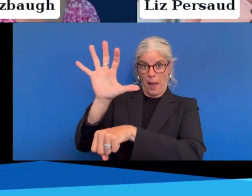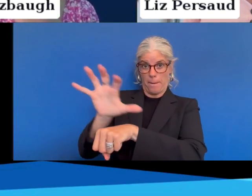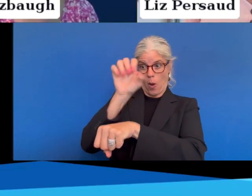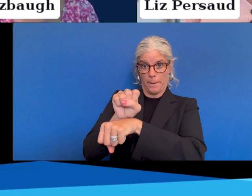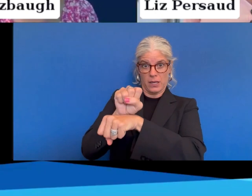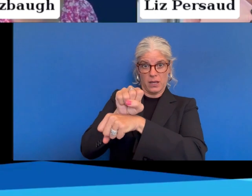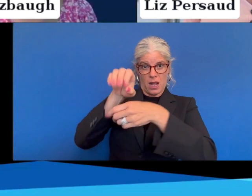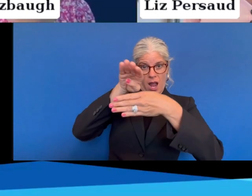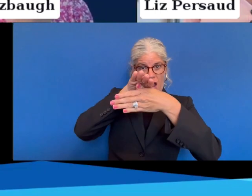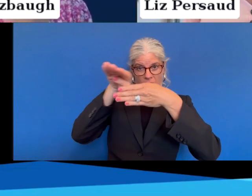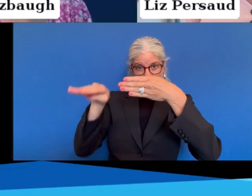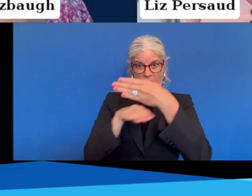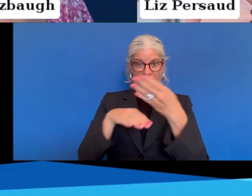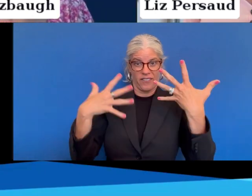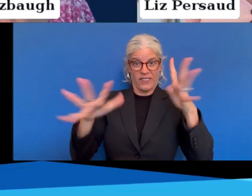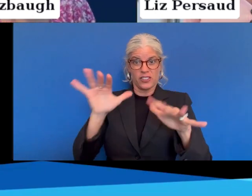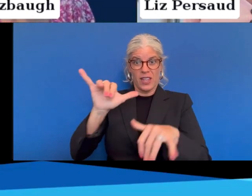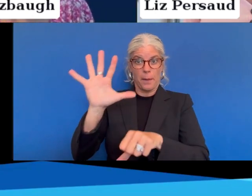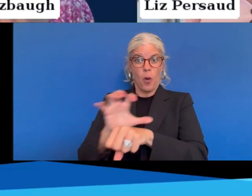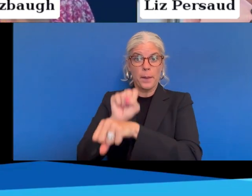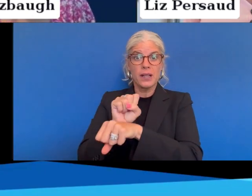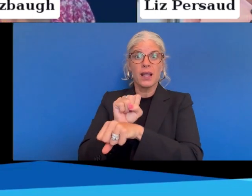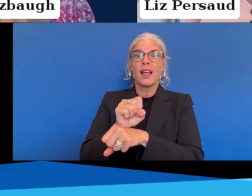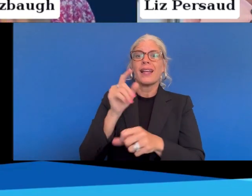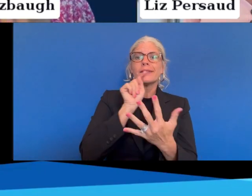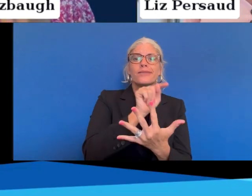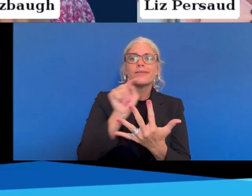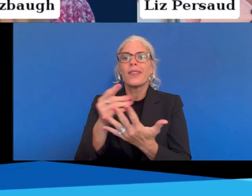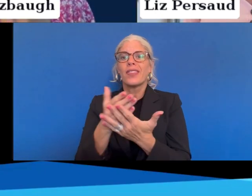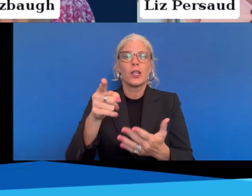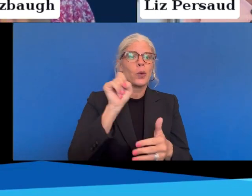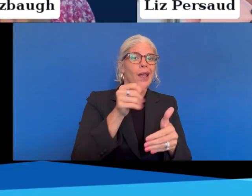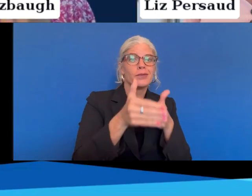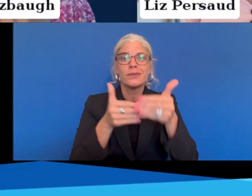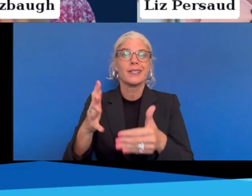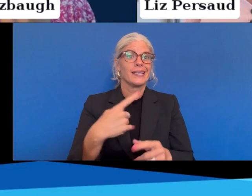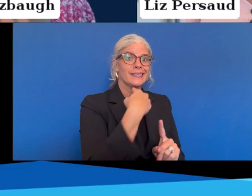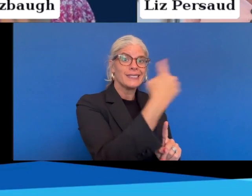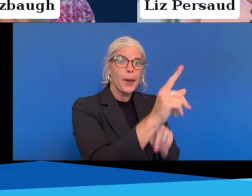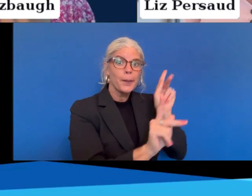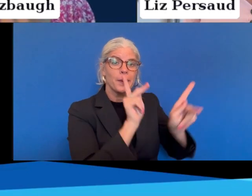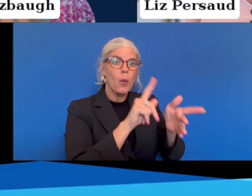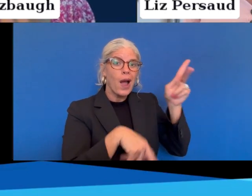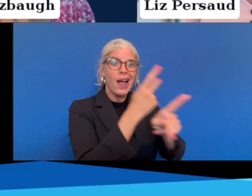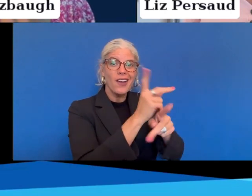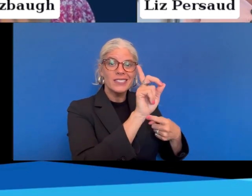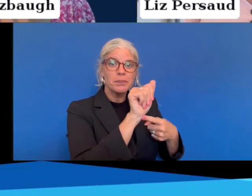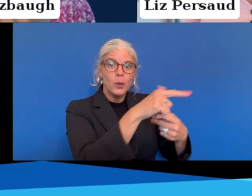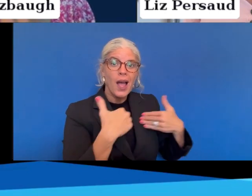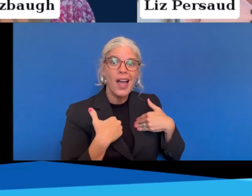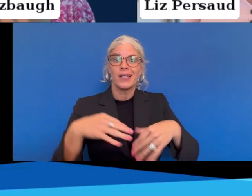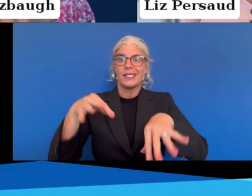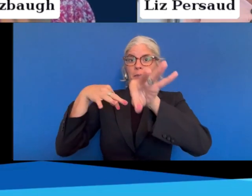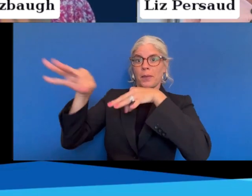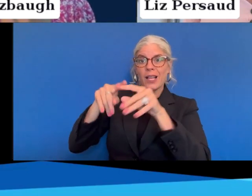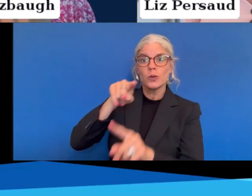And from the minute you make that appointment till the finish of the process, and there's things that